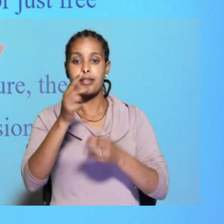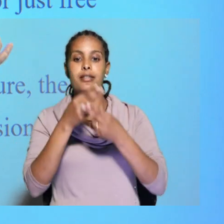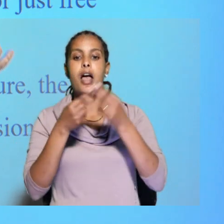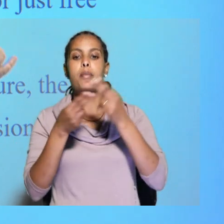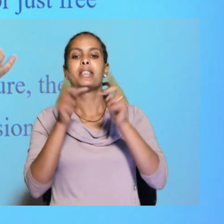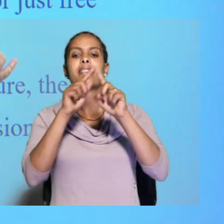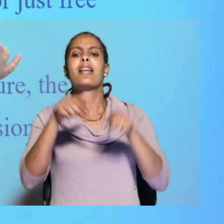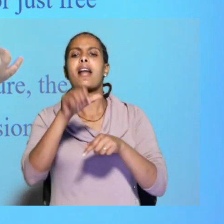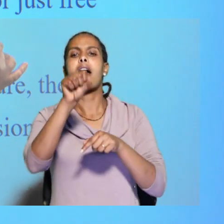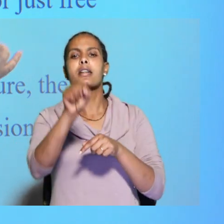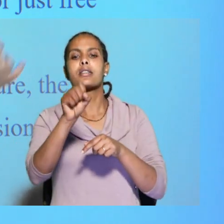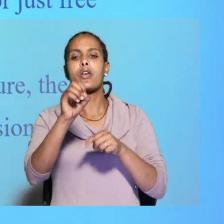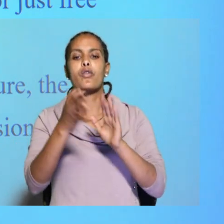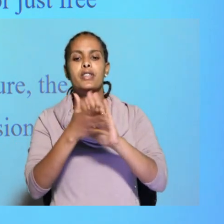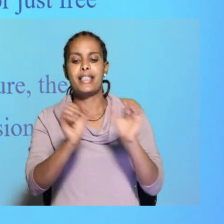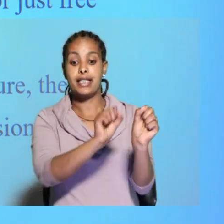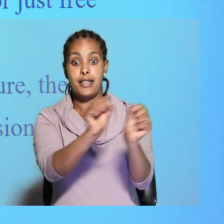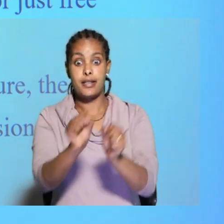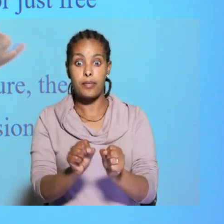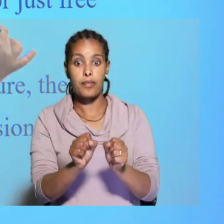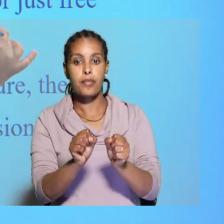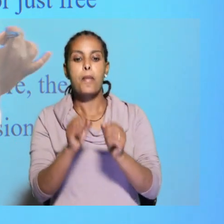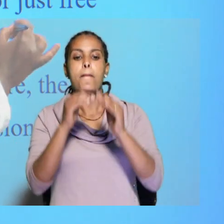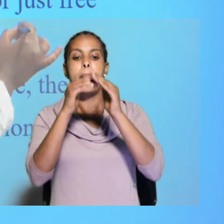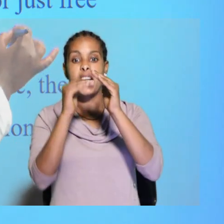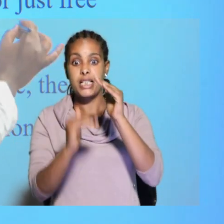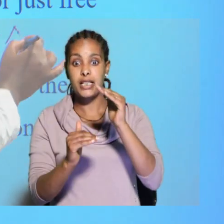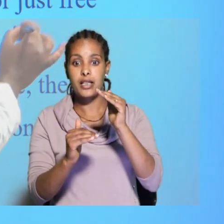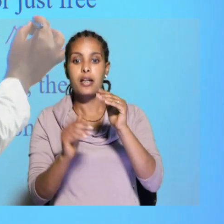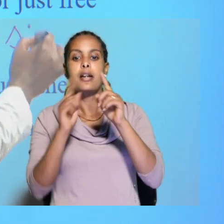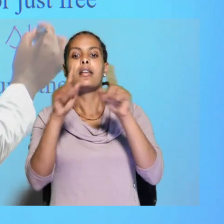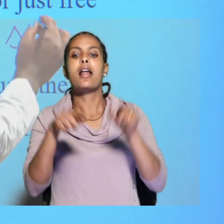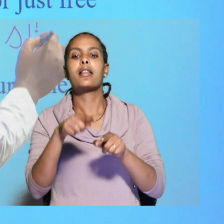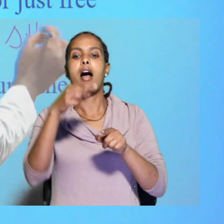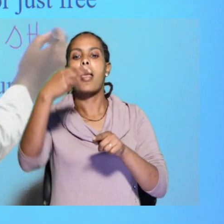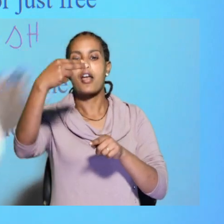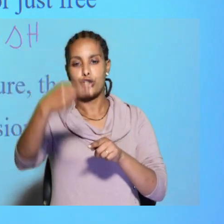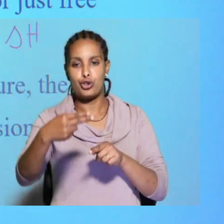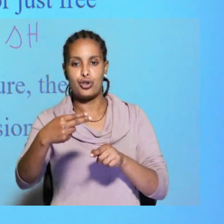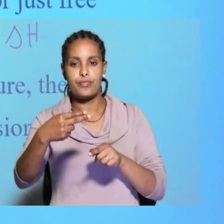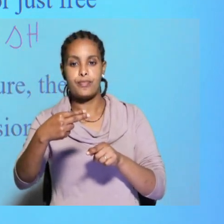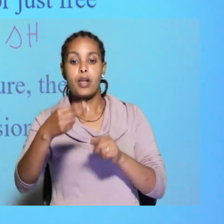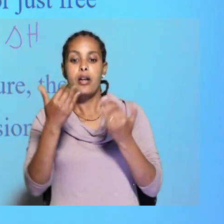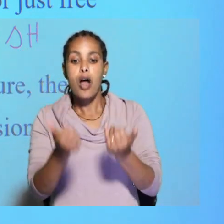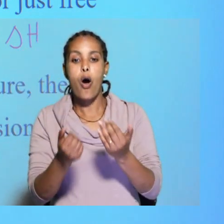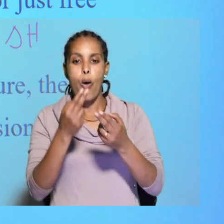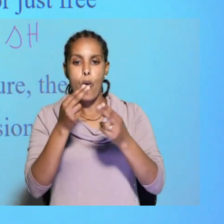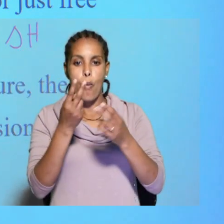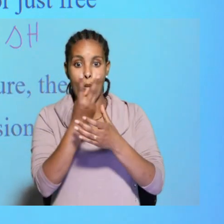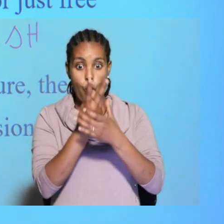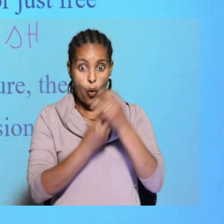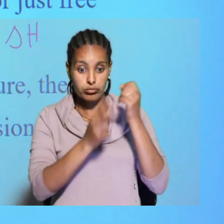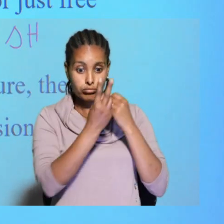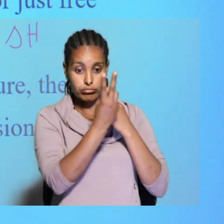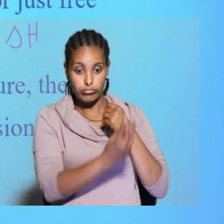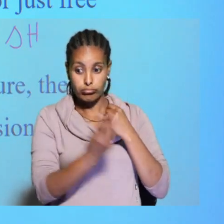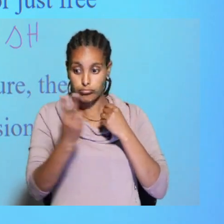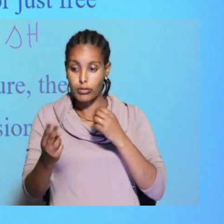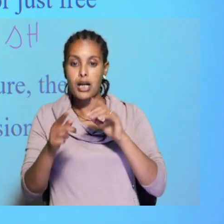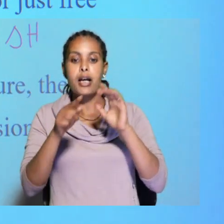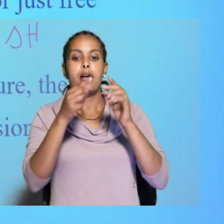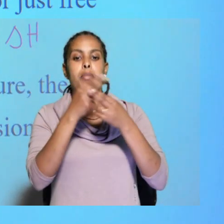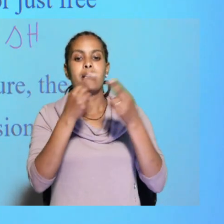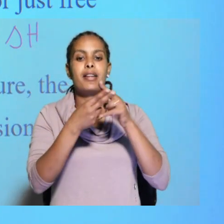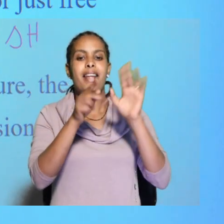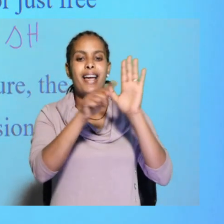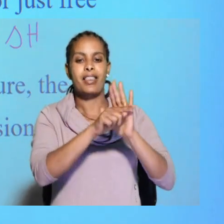times delta S of the system minus delta H. Now multiply both sides by -1. Now